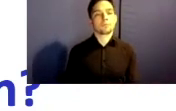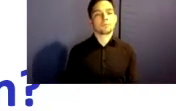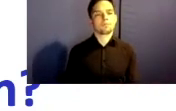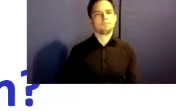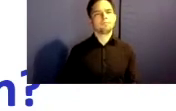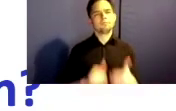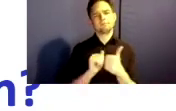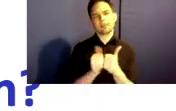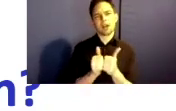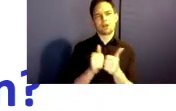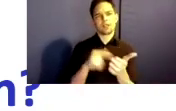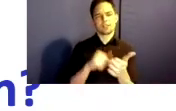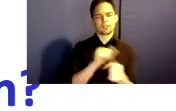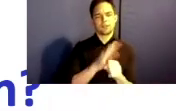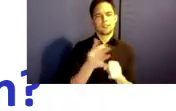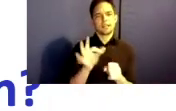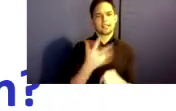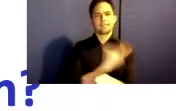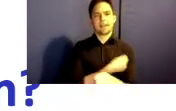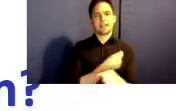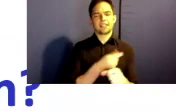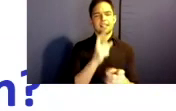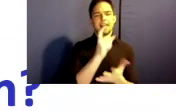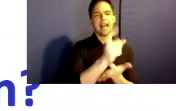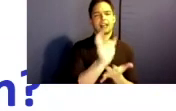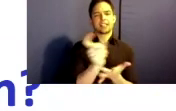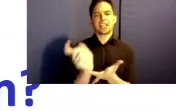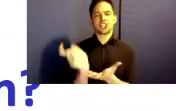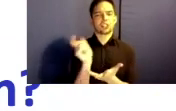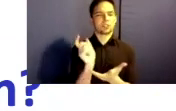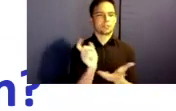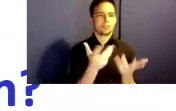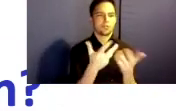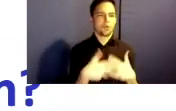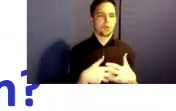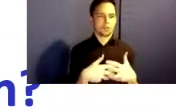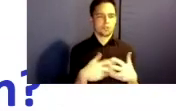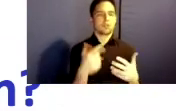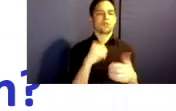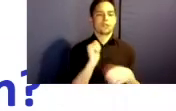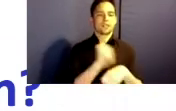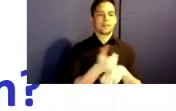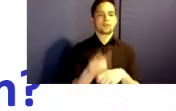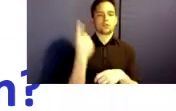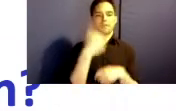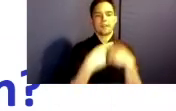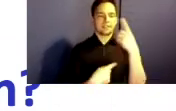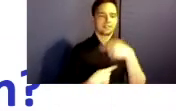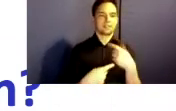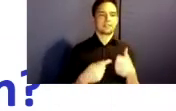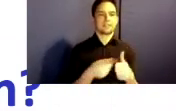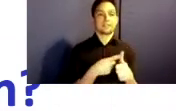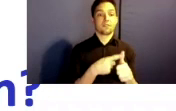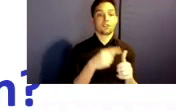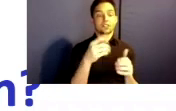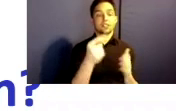How this COVID-19 vaccine allocation worked. In fact, we established 2 phases. The first phase will